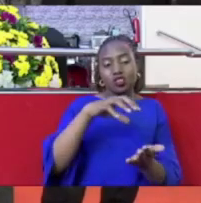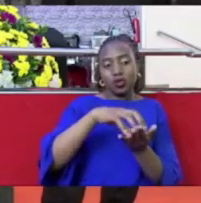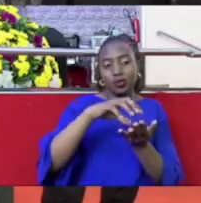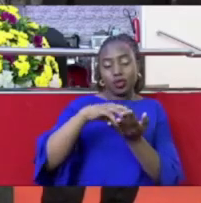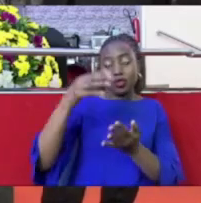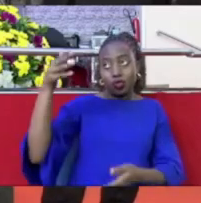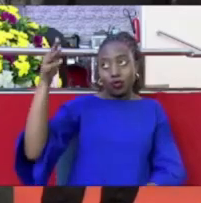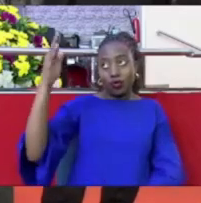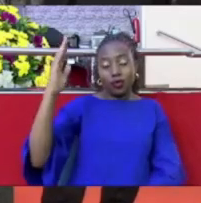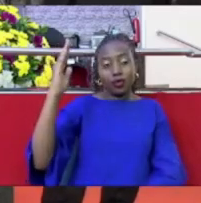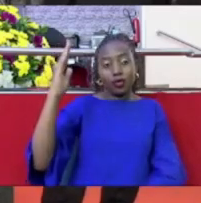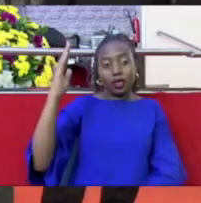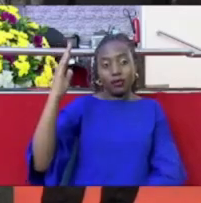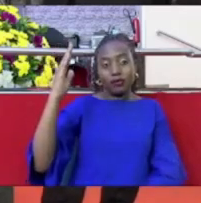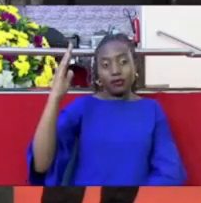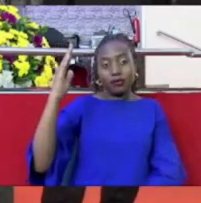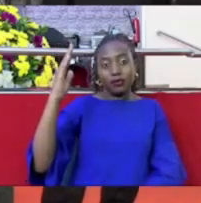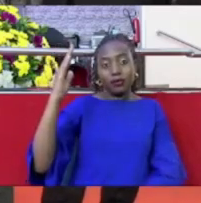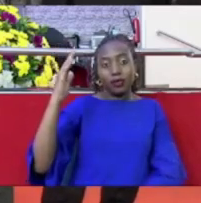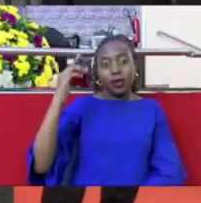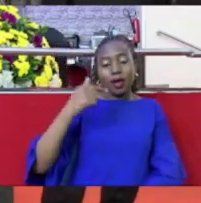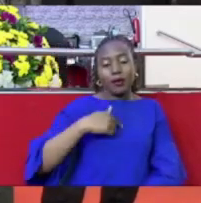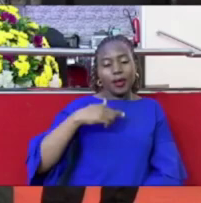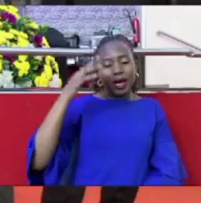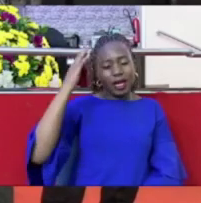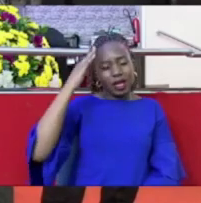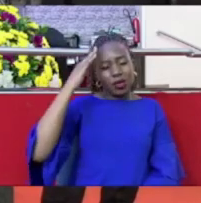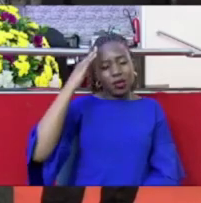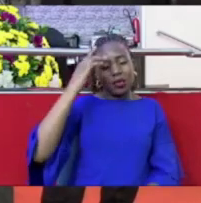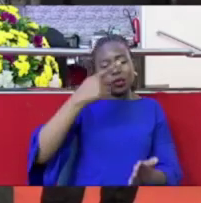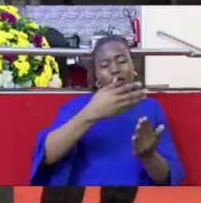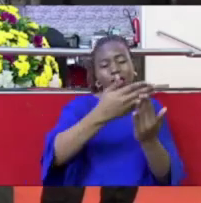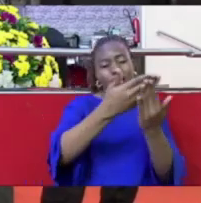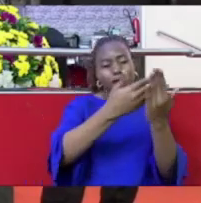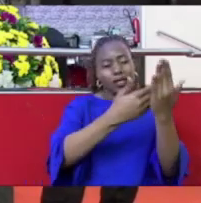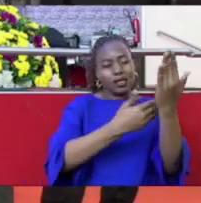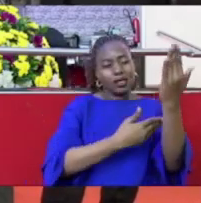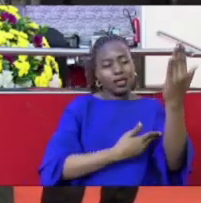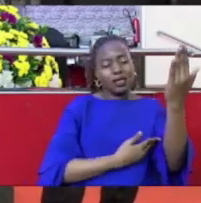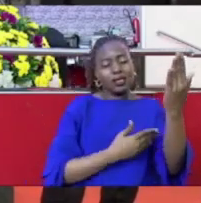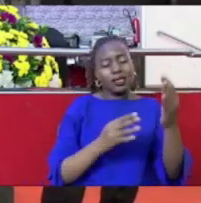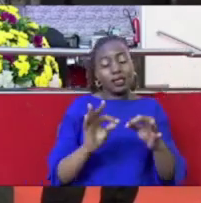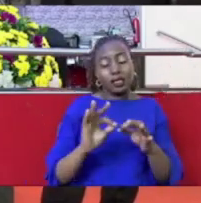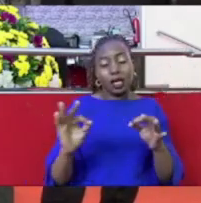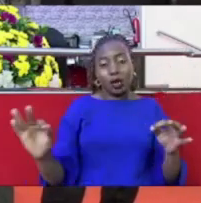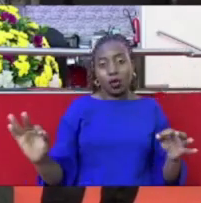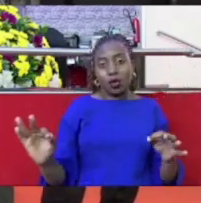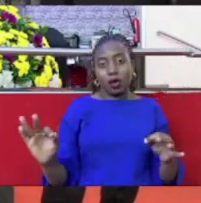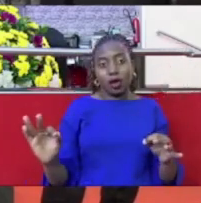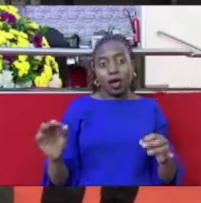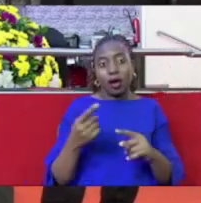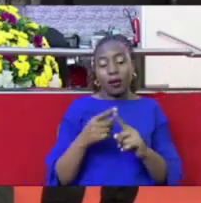I know the list is long. I've just mentioned a few points